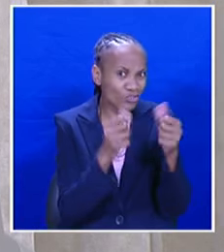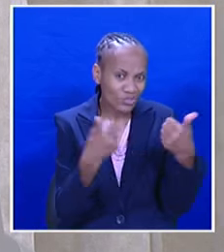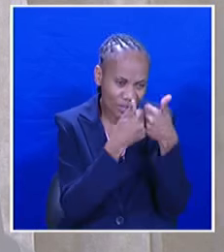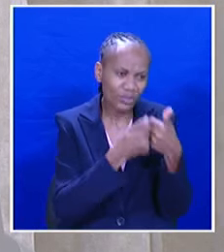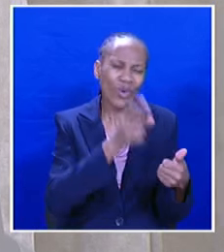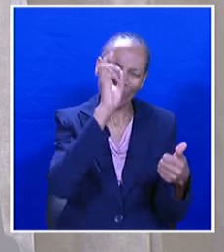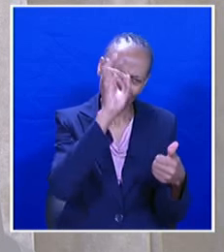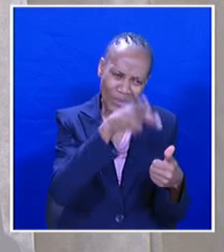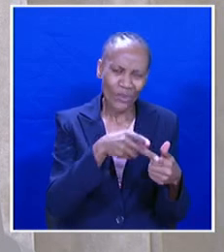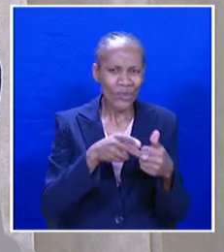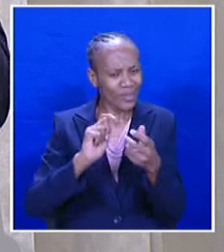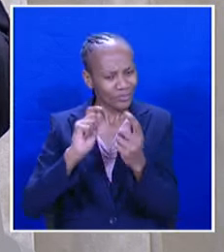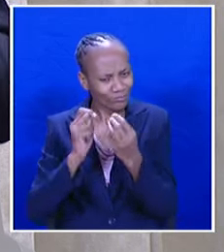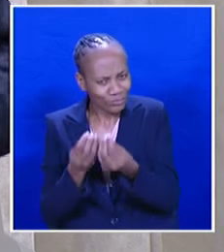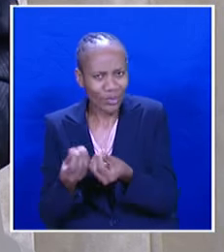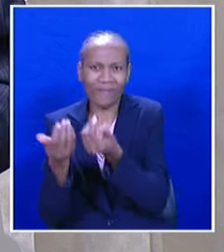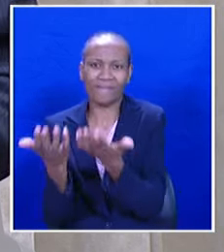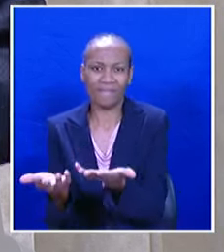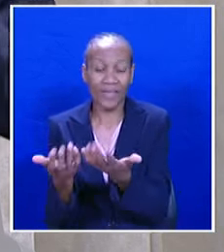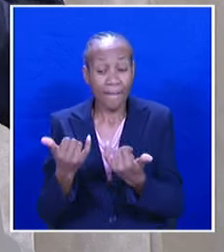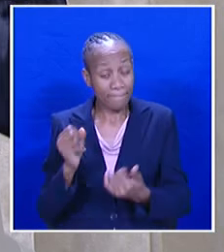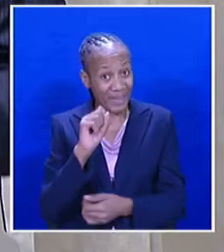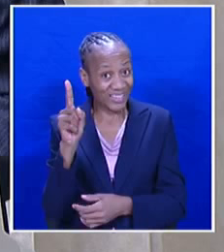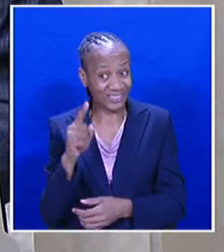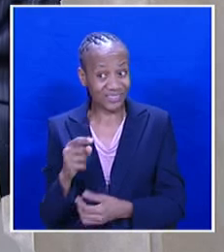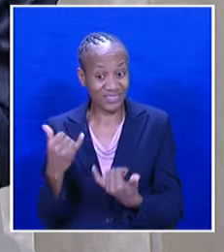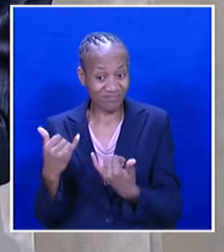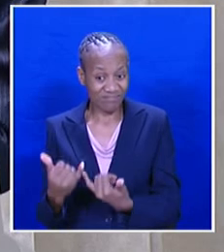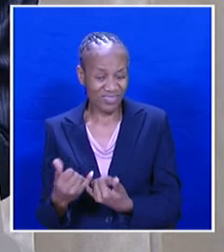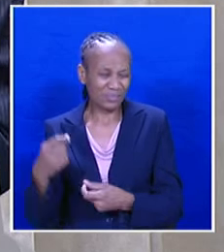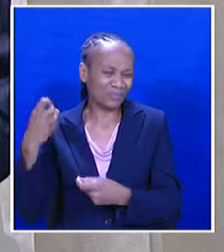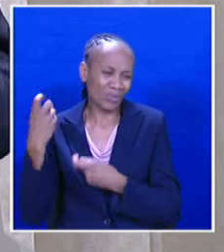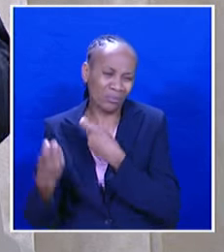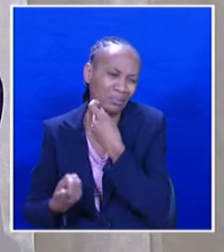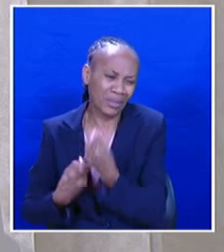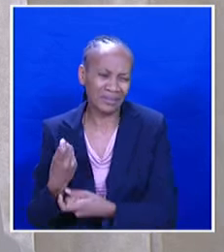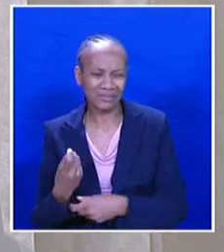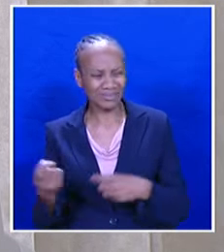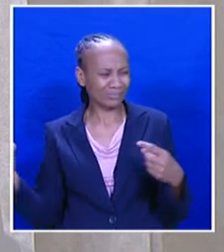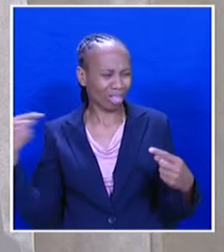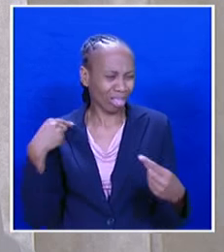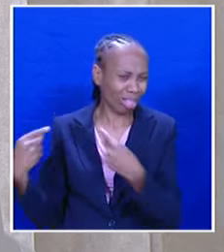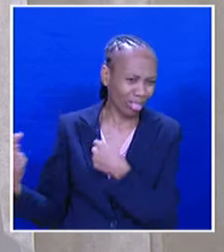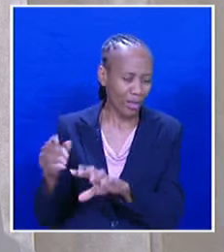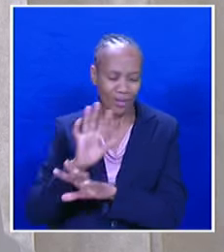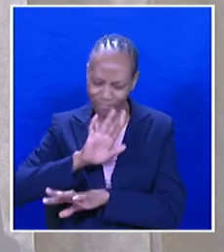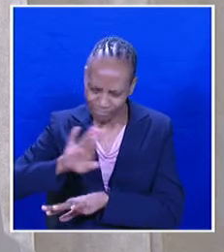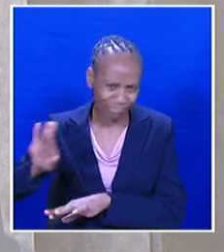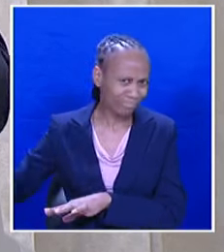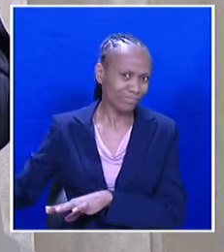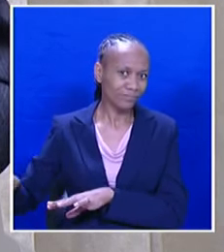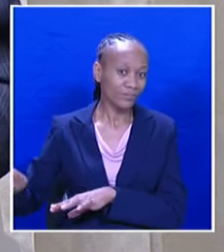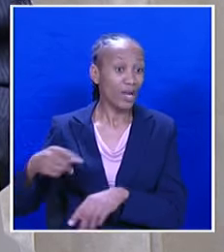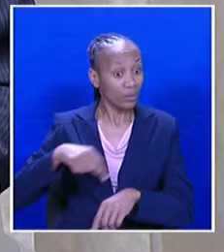overcome. And what we don't need is moaning and whinging and all that. What we need is people who will come forward